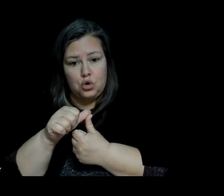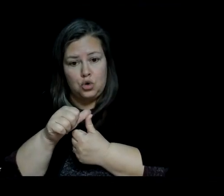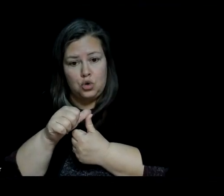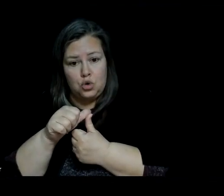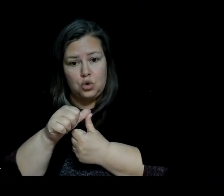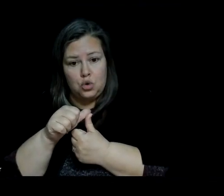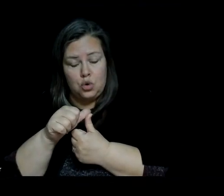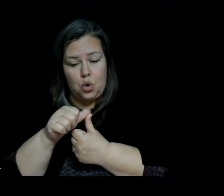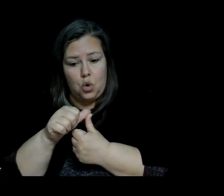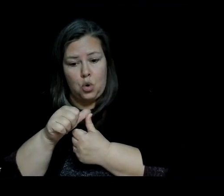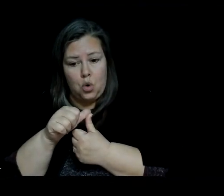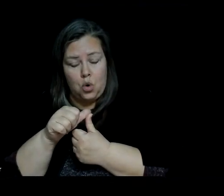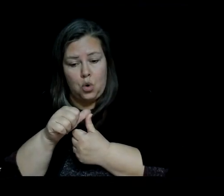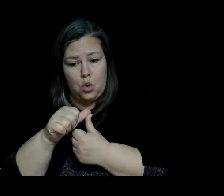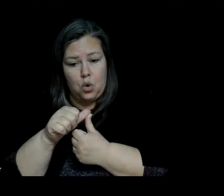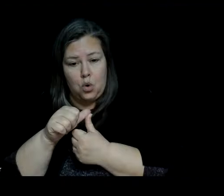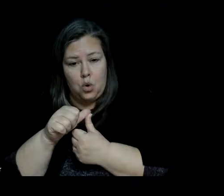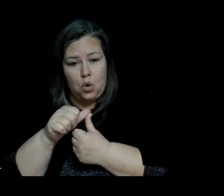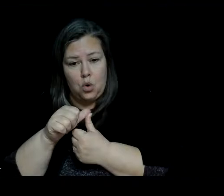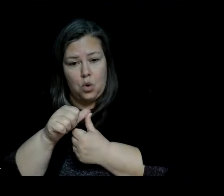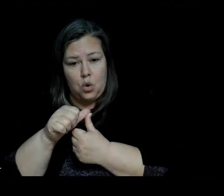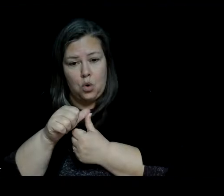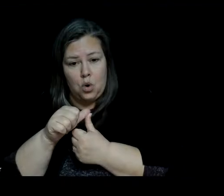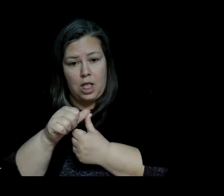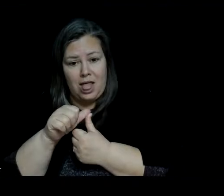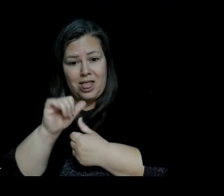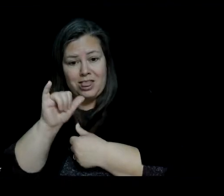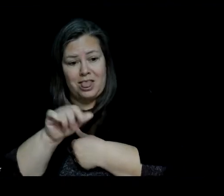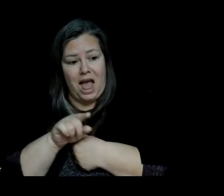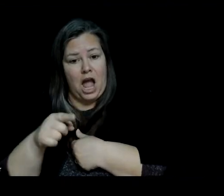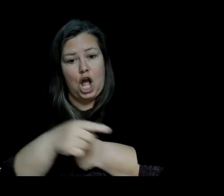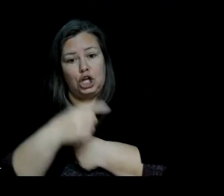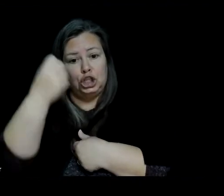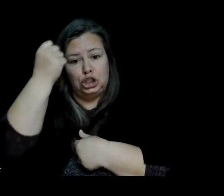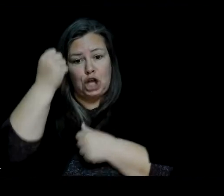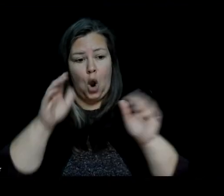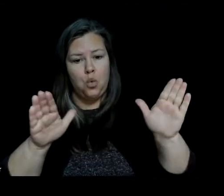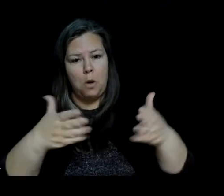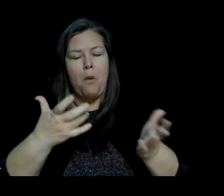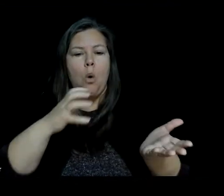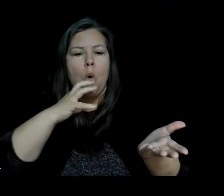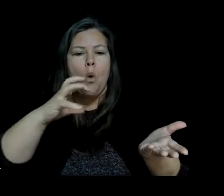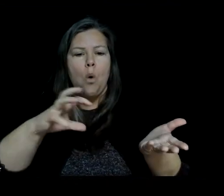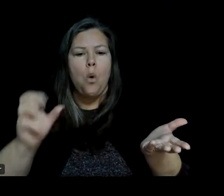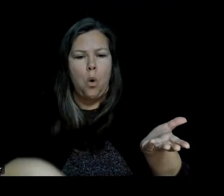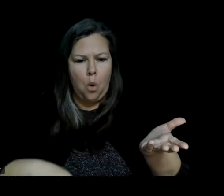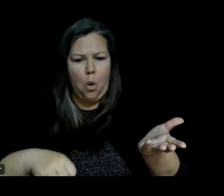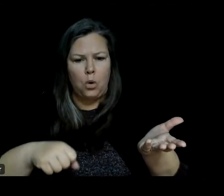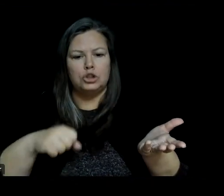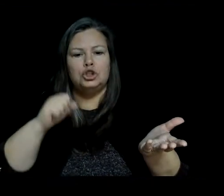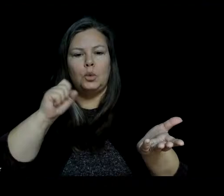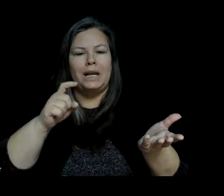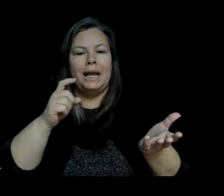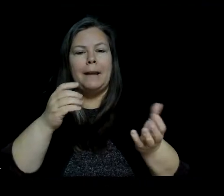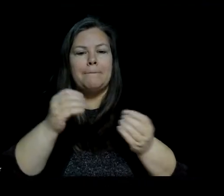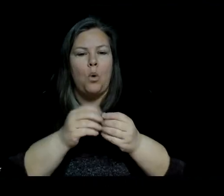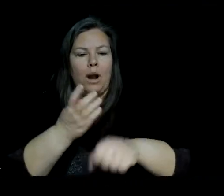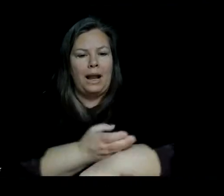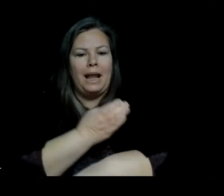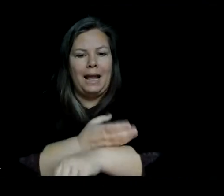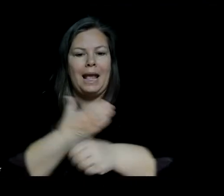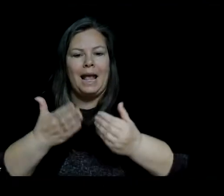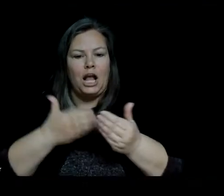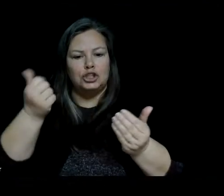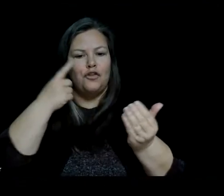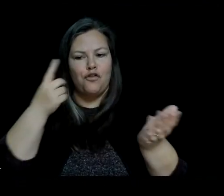features in that shower room are pretty old, and they want to make it just more accessible for veterans who